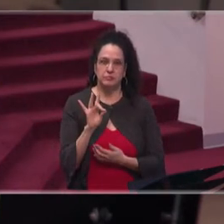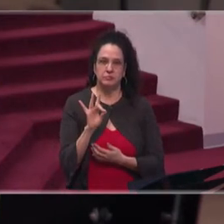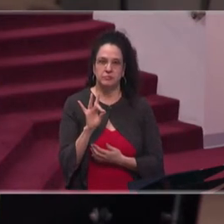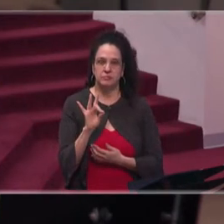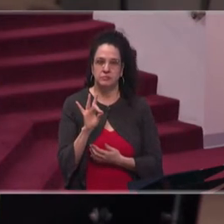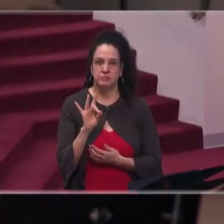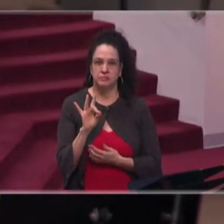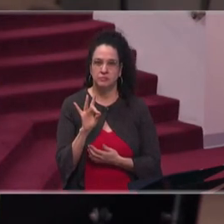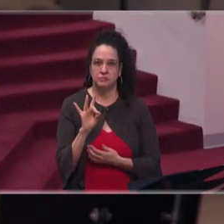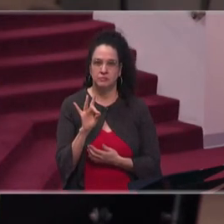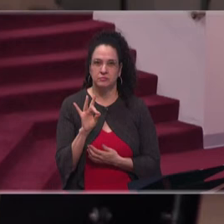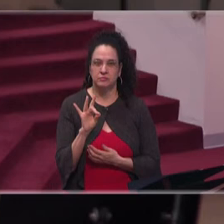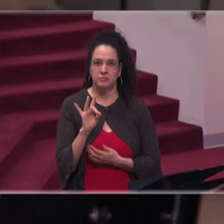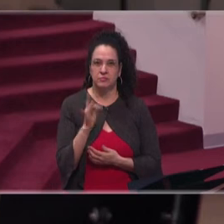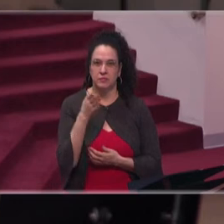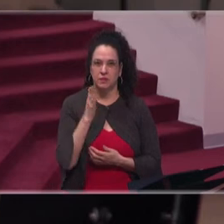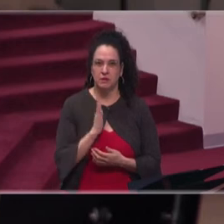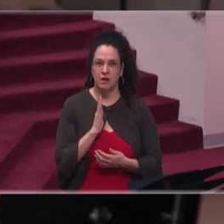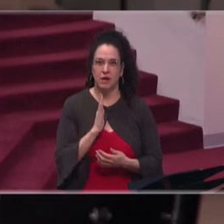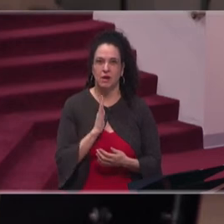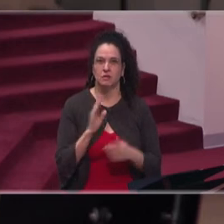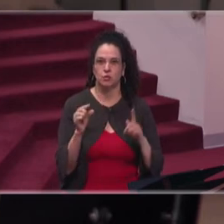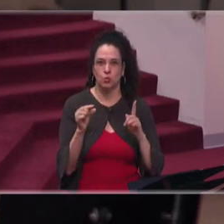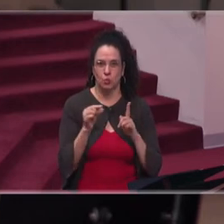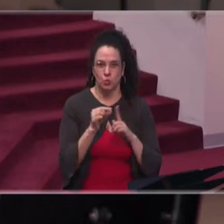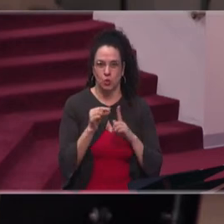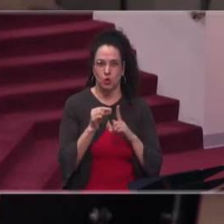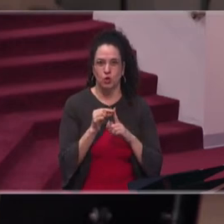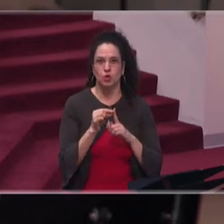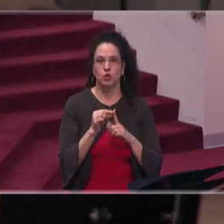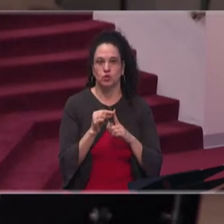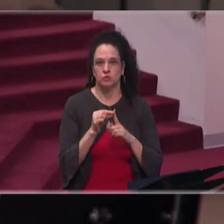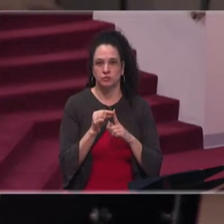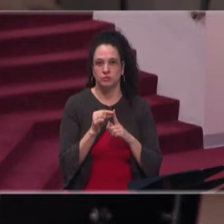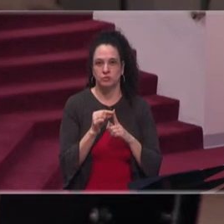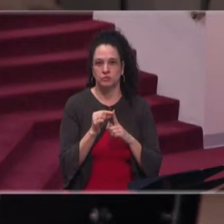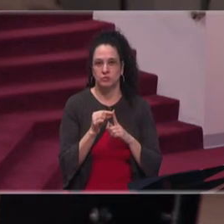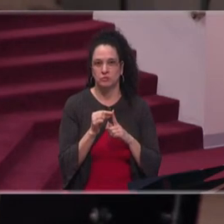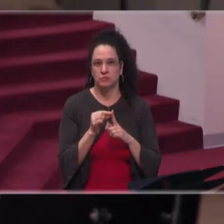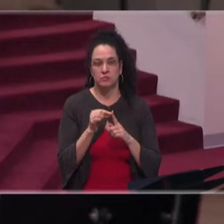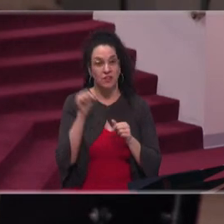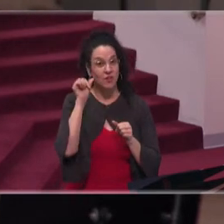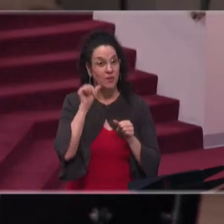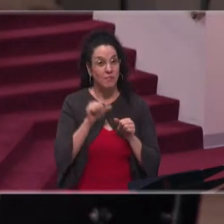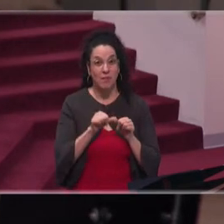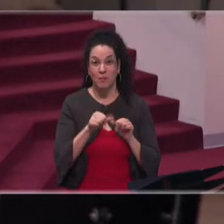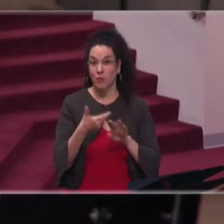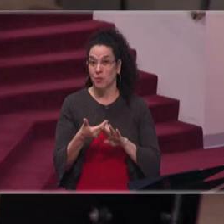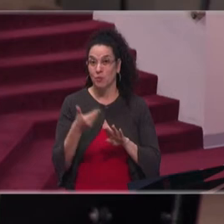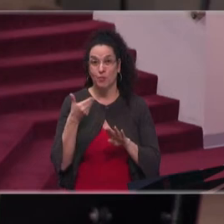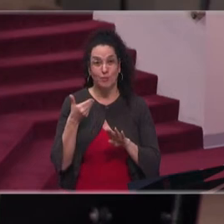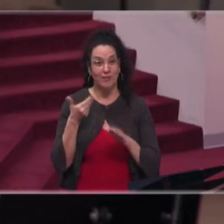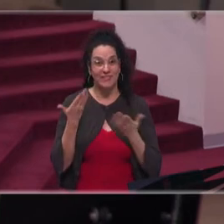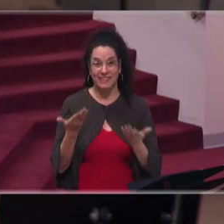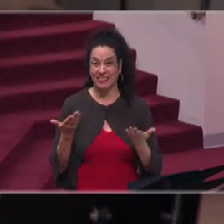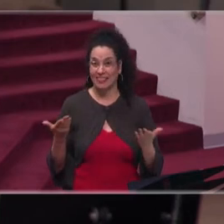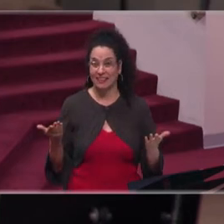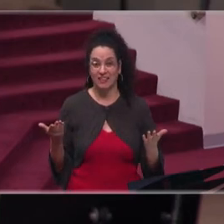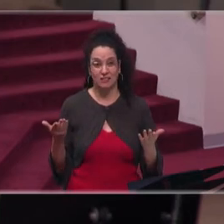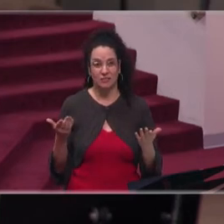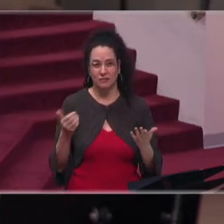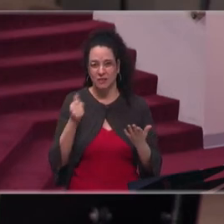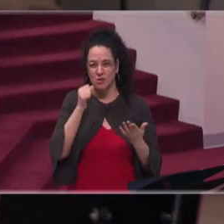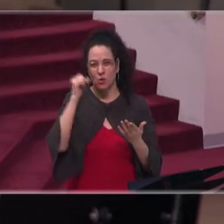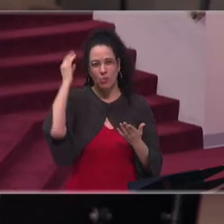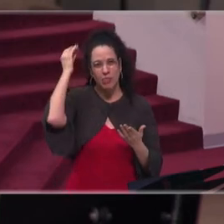18. The word of the Lord reads thusly: Do not remember the former things, nor consider